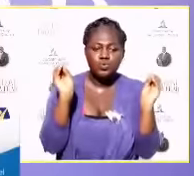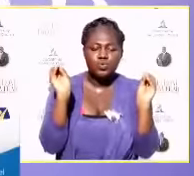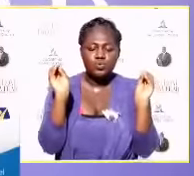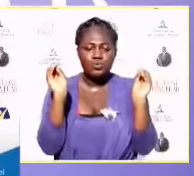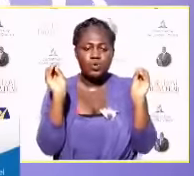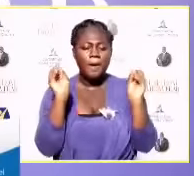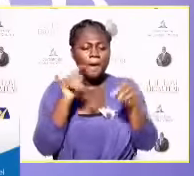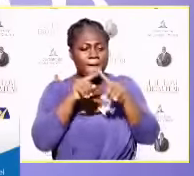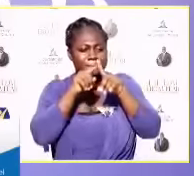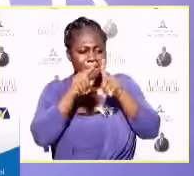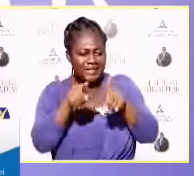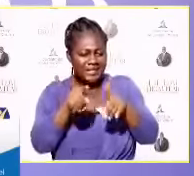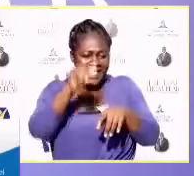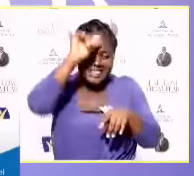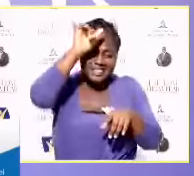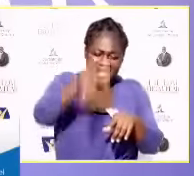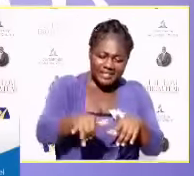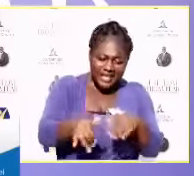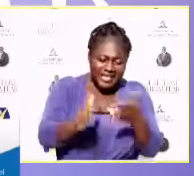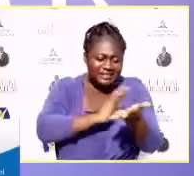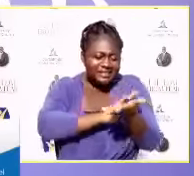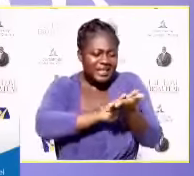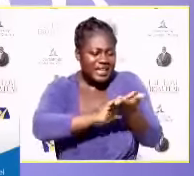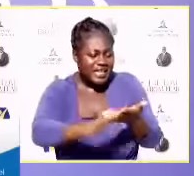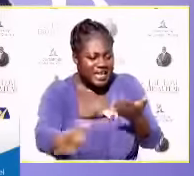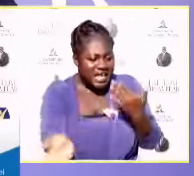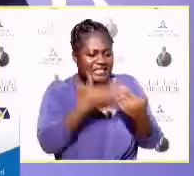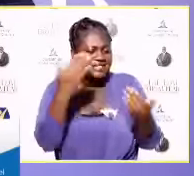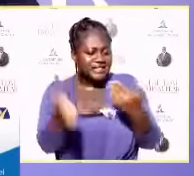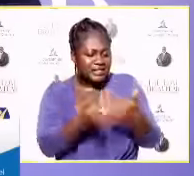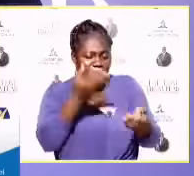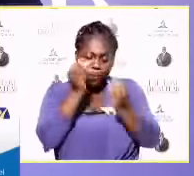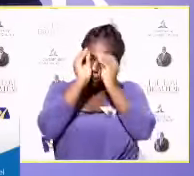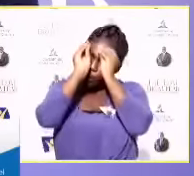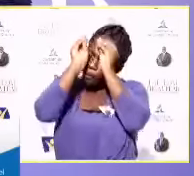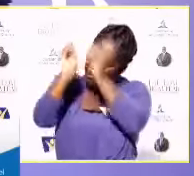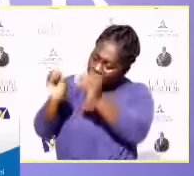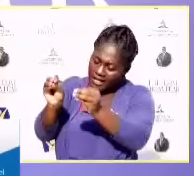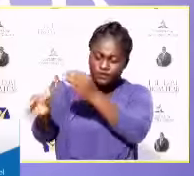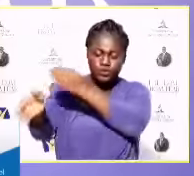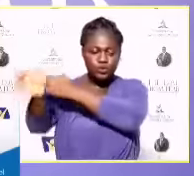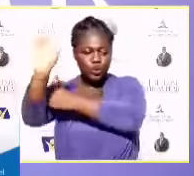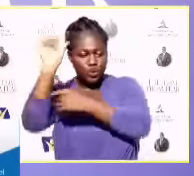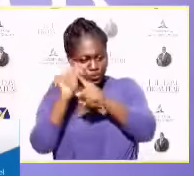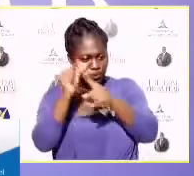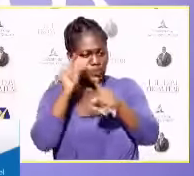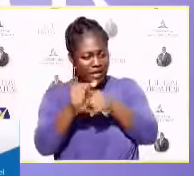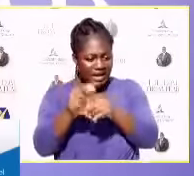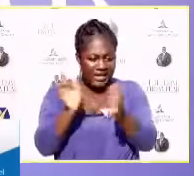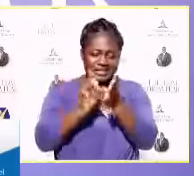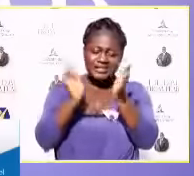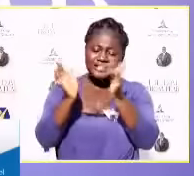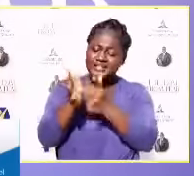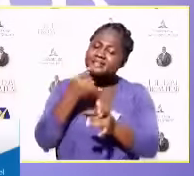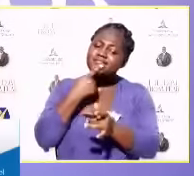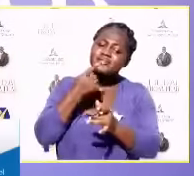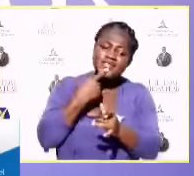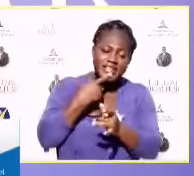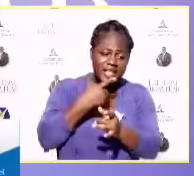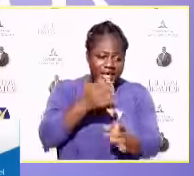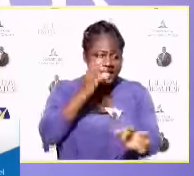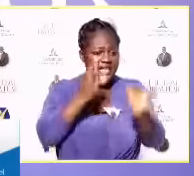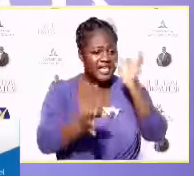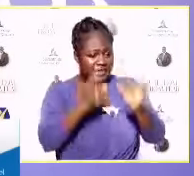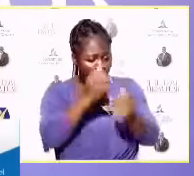This is plain and simple obedience. And Jesus said, if